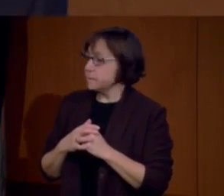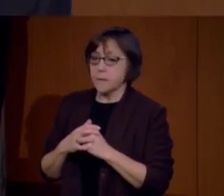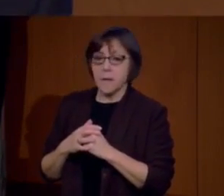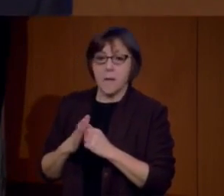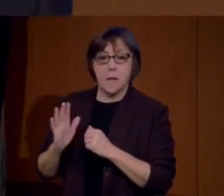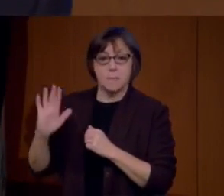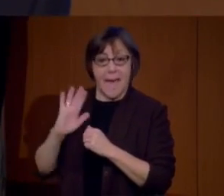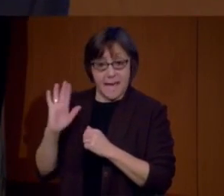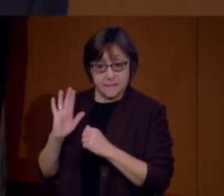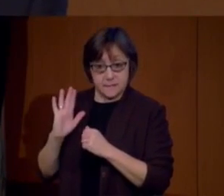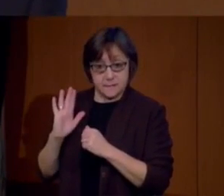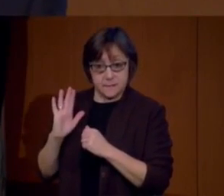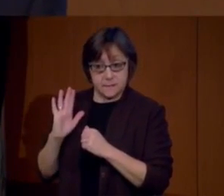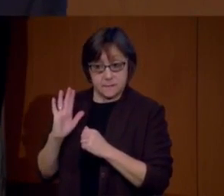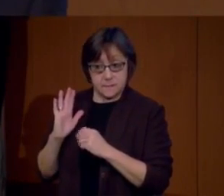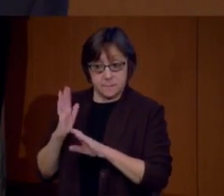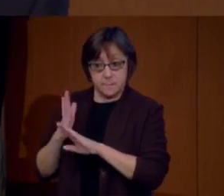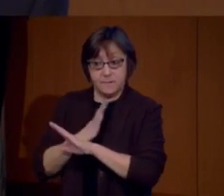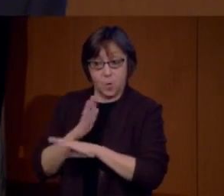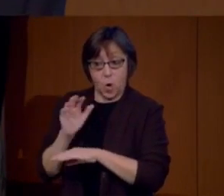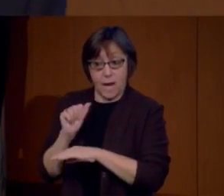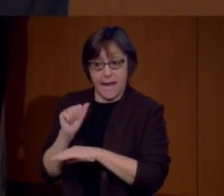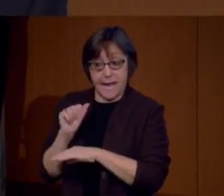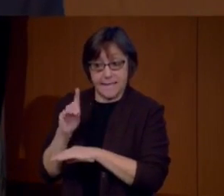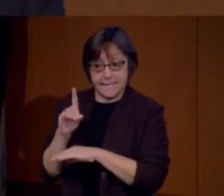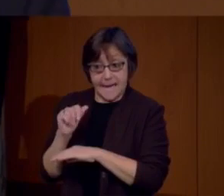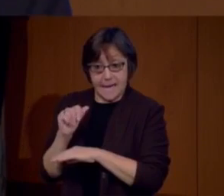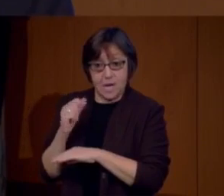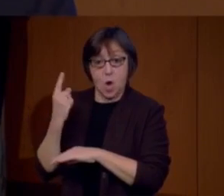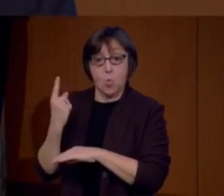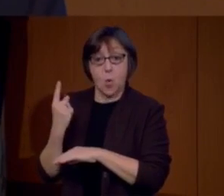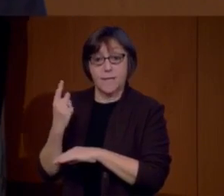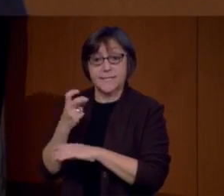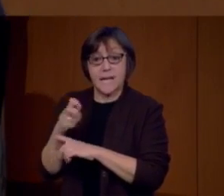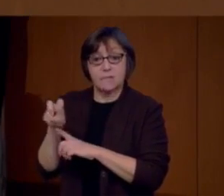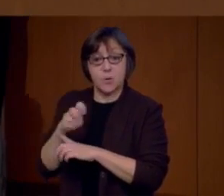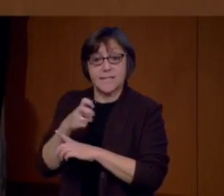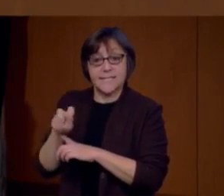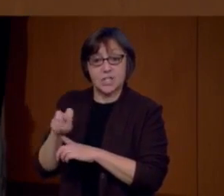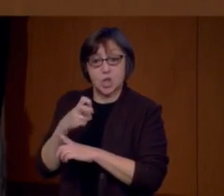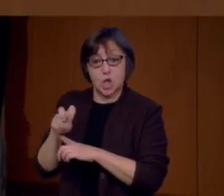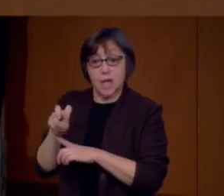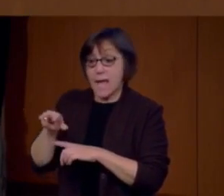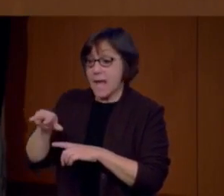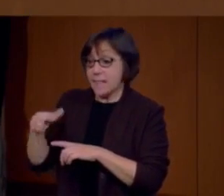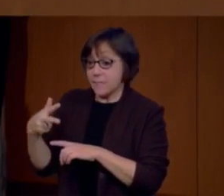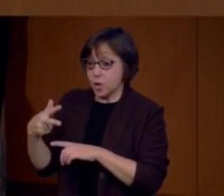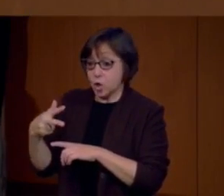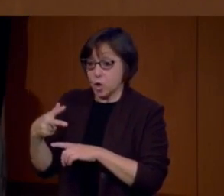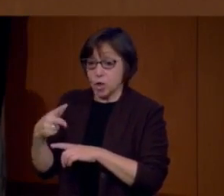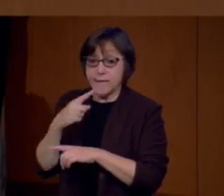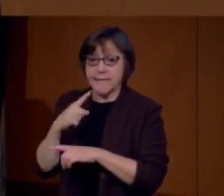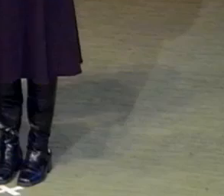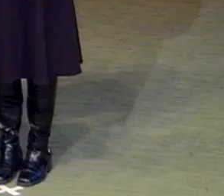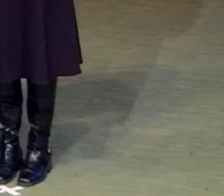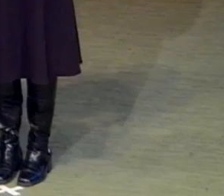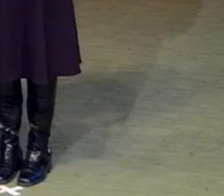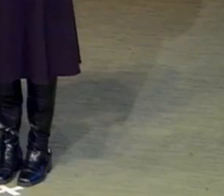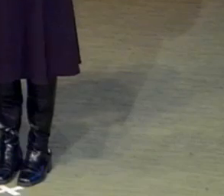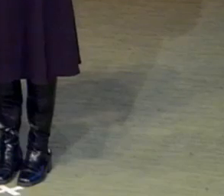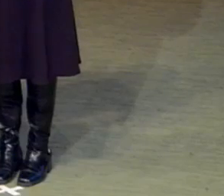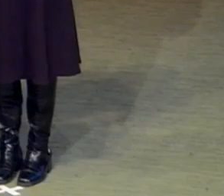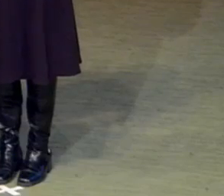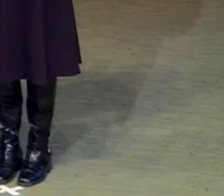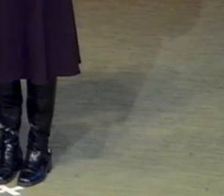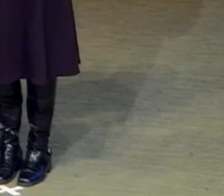past, before ADA. One is sort of transitional with the ADA. And the third is a story about post-ADA,